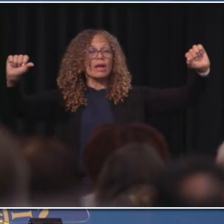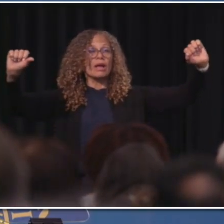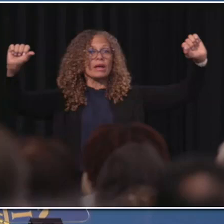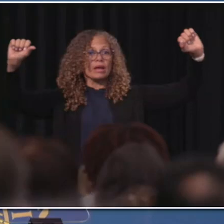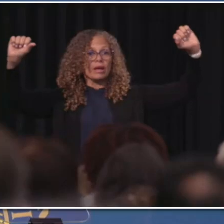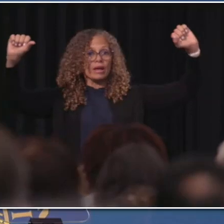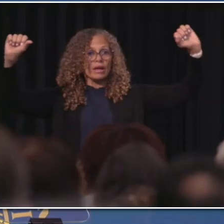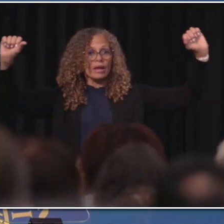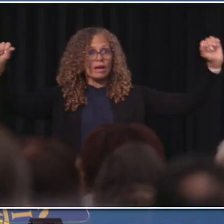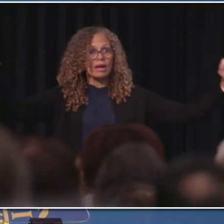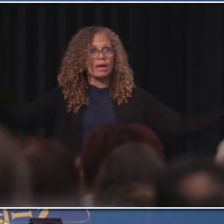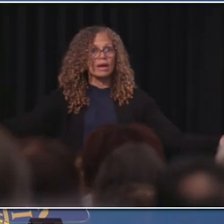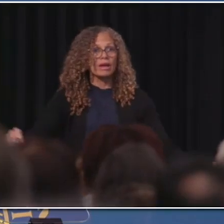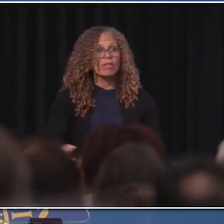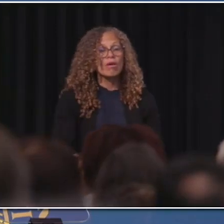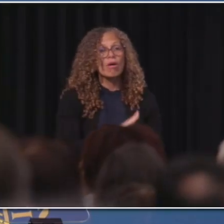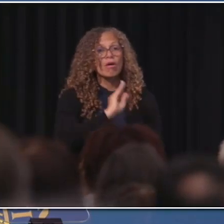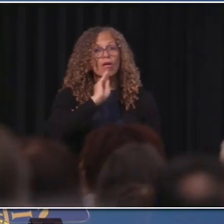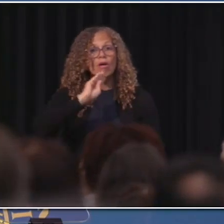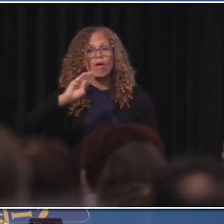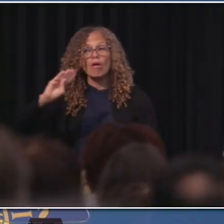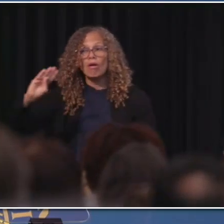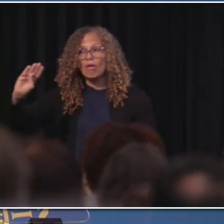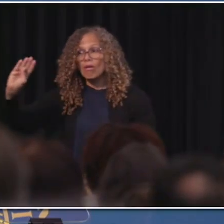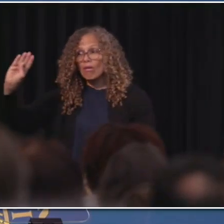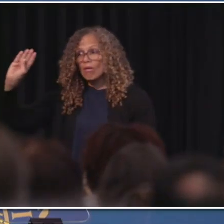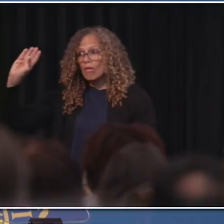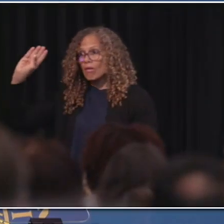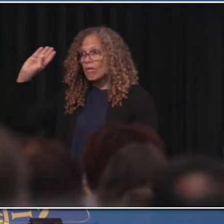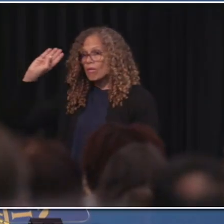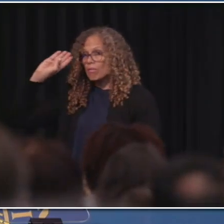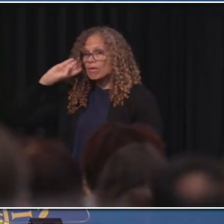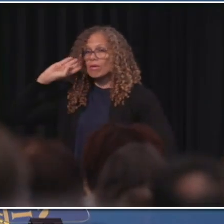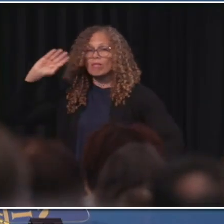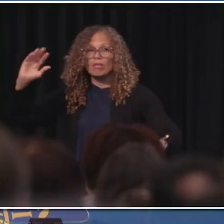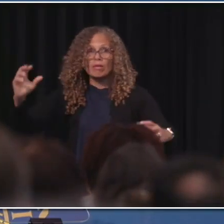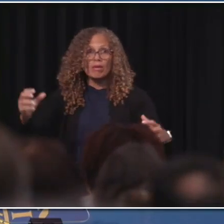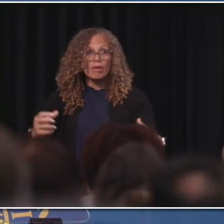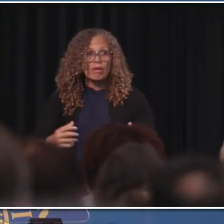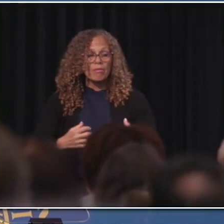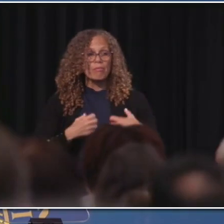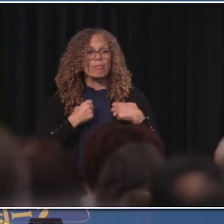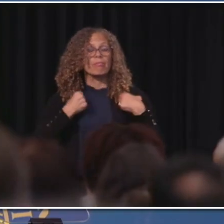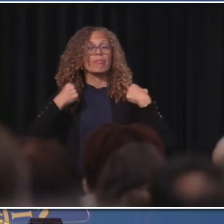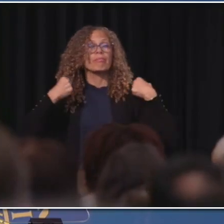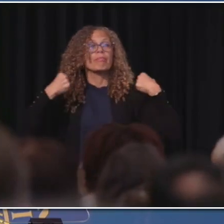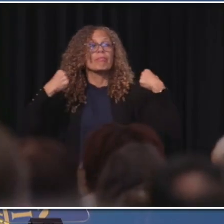free and the home of the